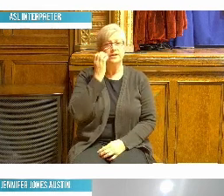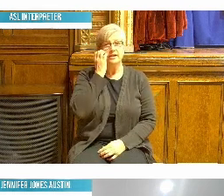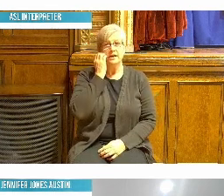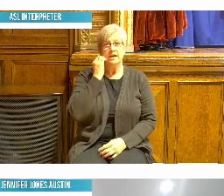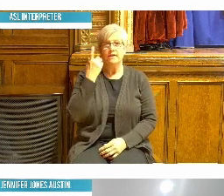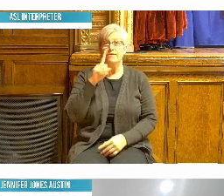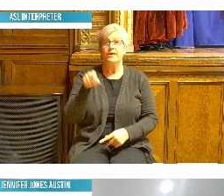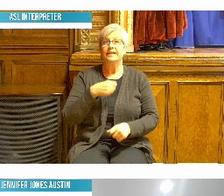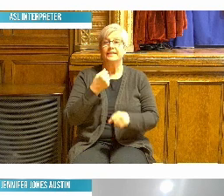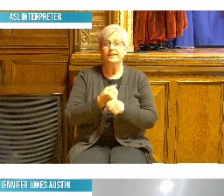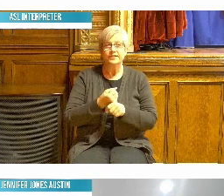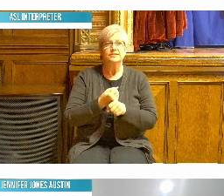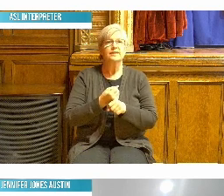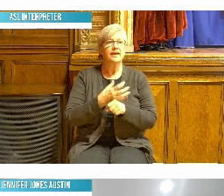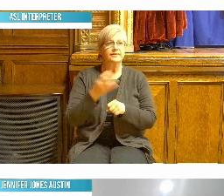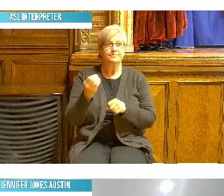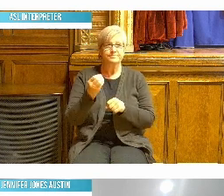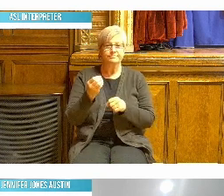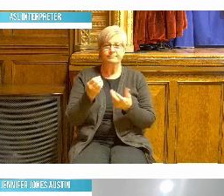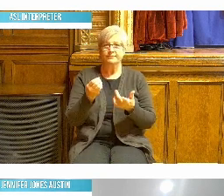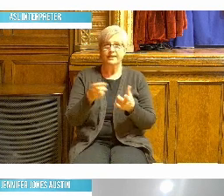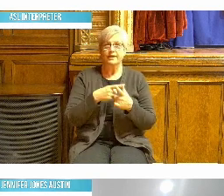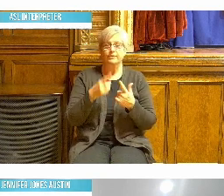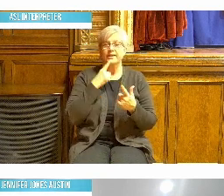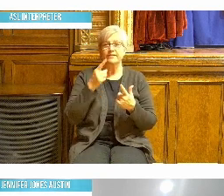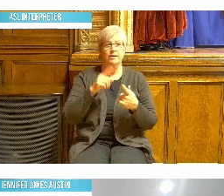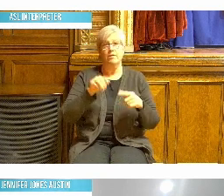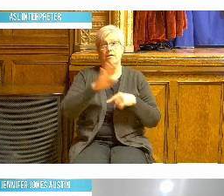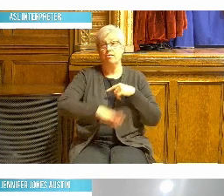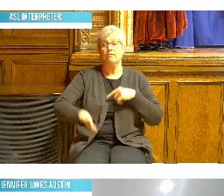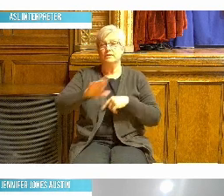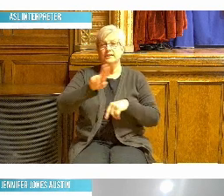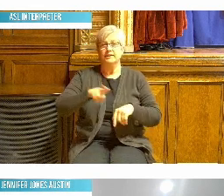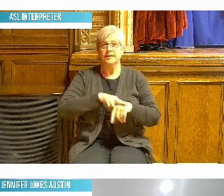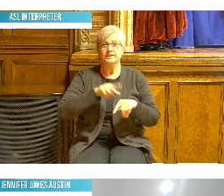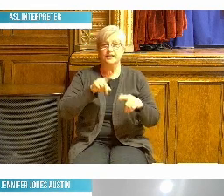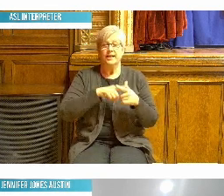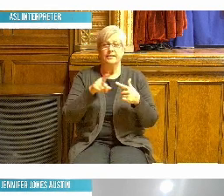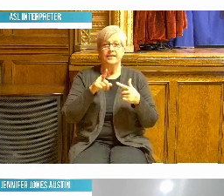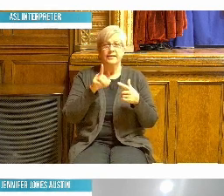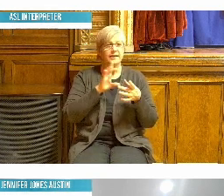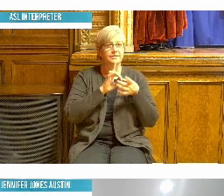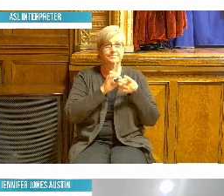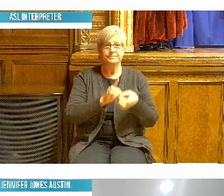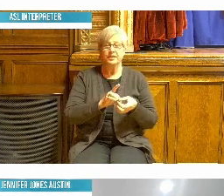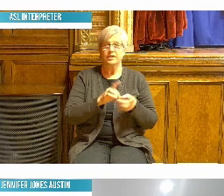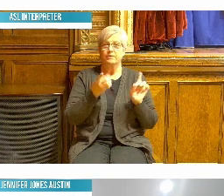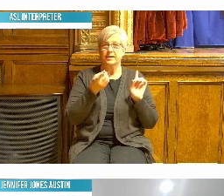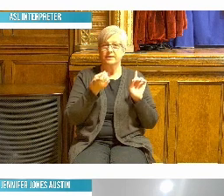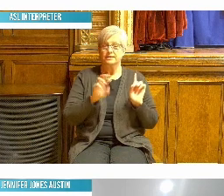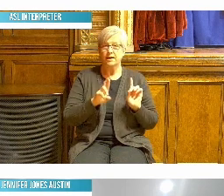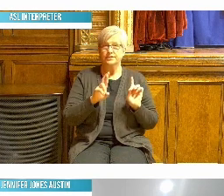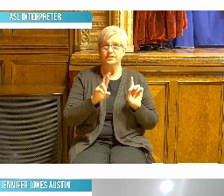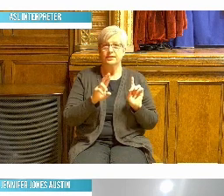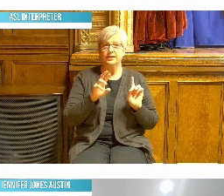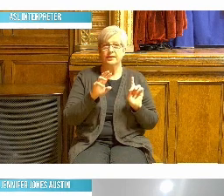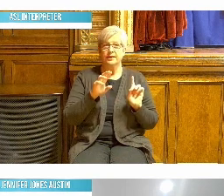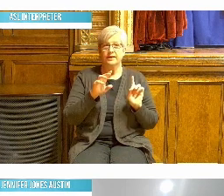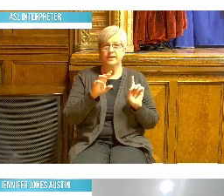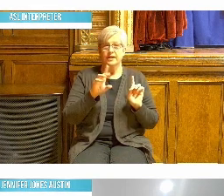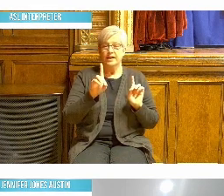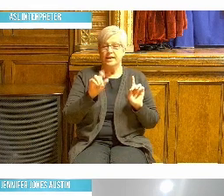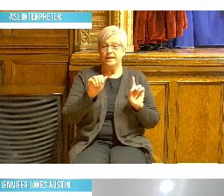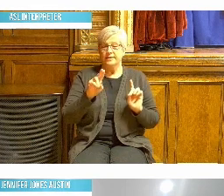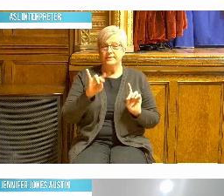for decades, and even the nation. And piggybacking off of what Dr. Daniels